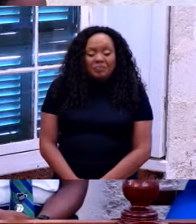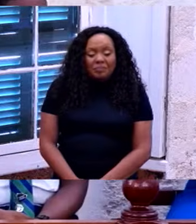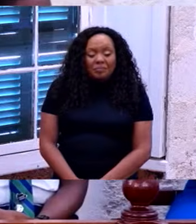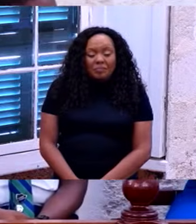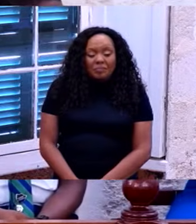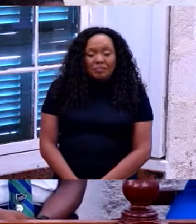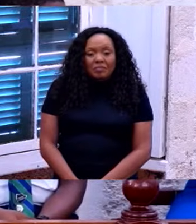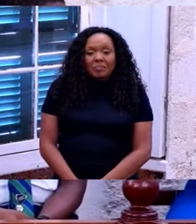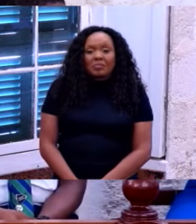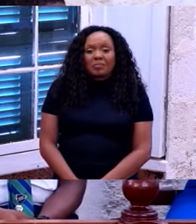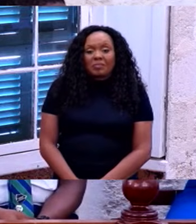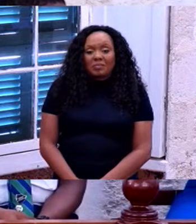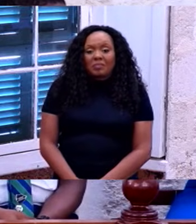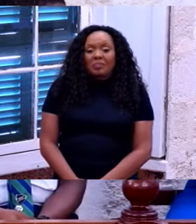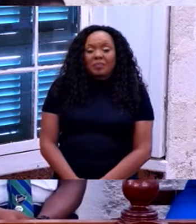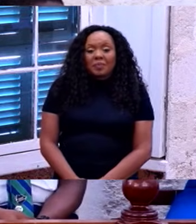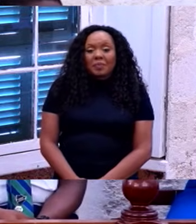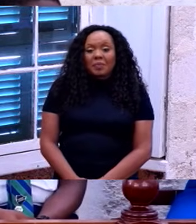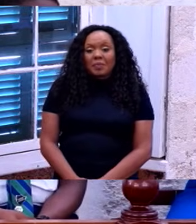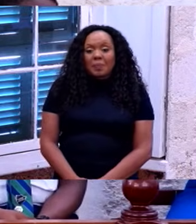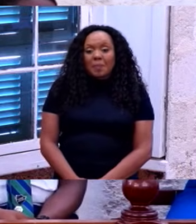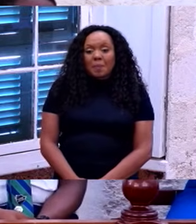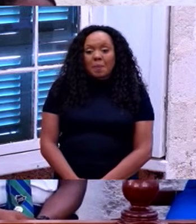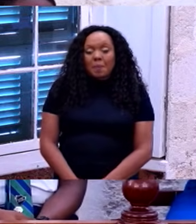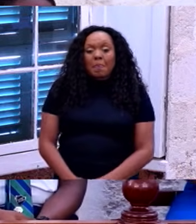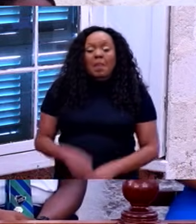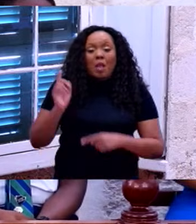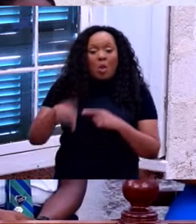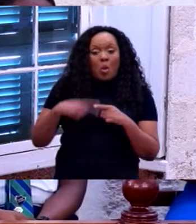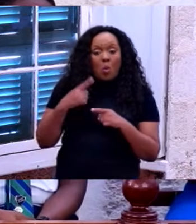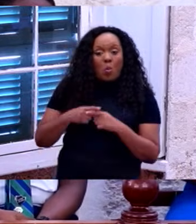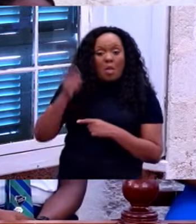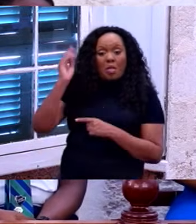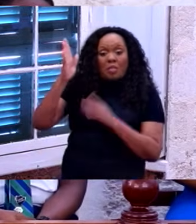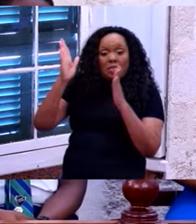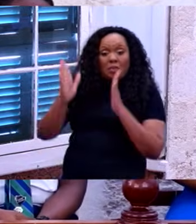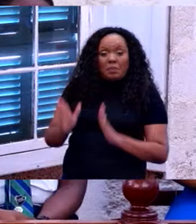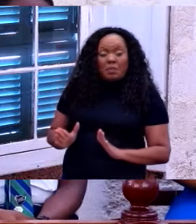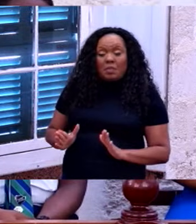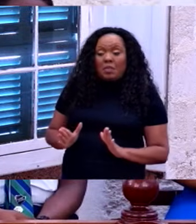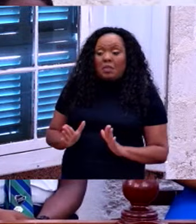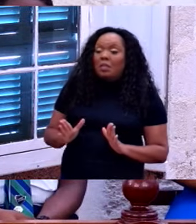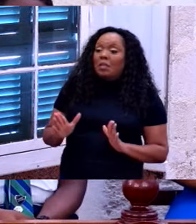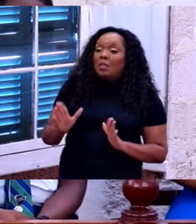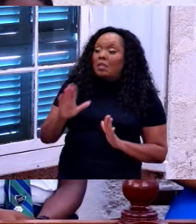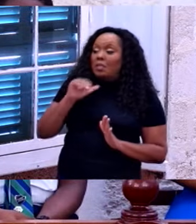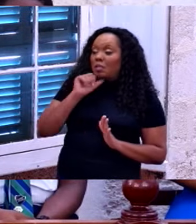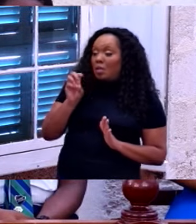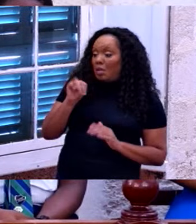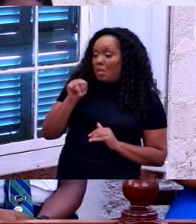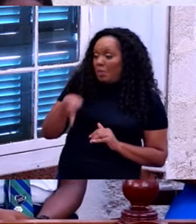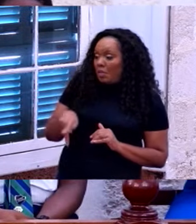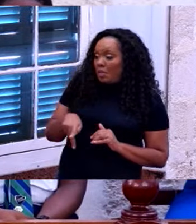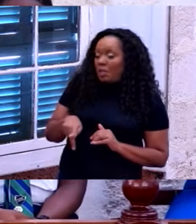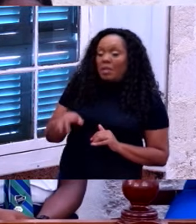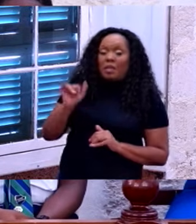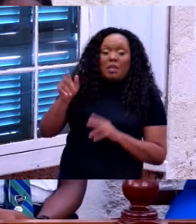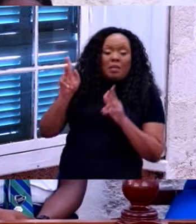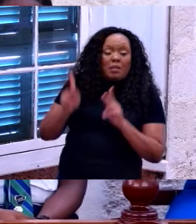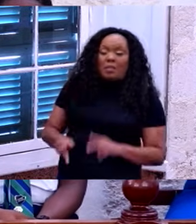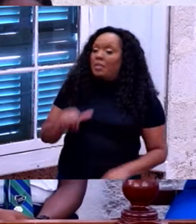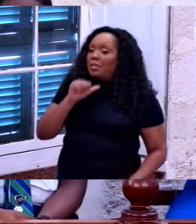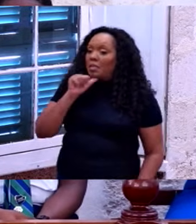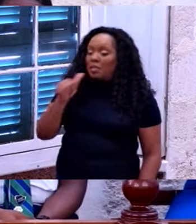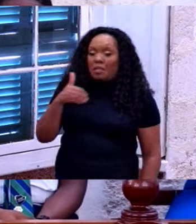of Parliament pool as such, they don't have a casting vote. That, I believe, even out